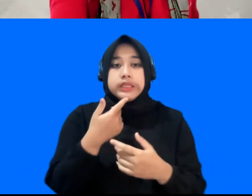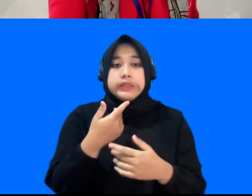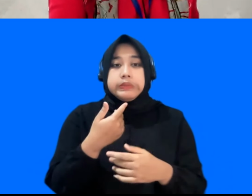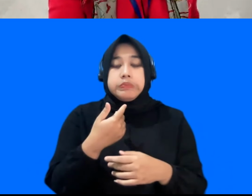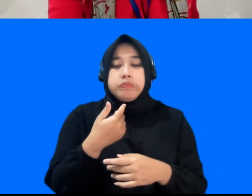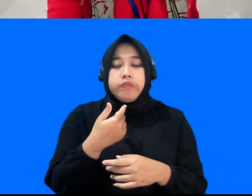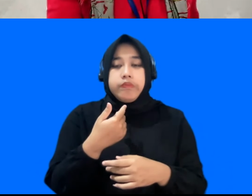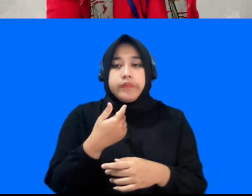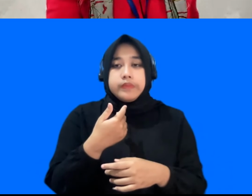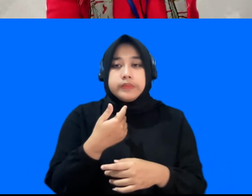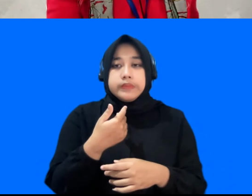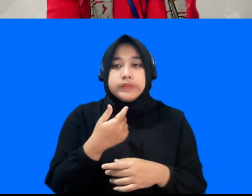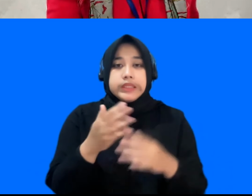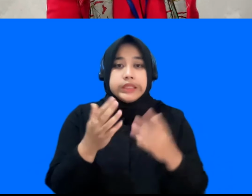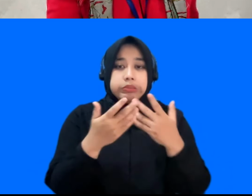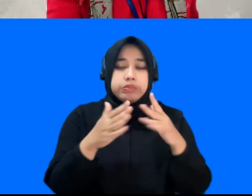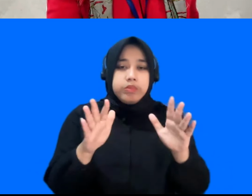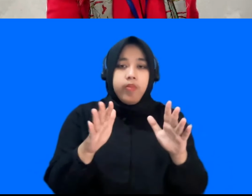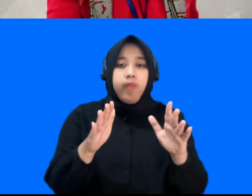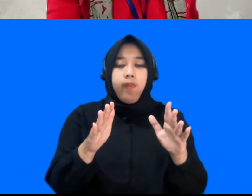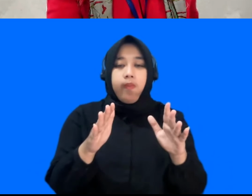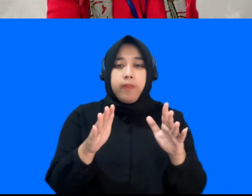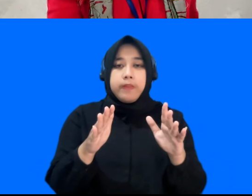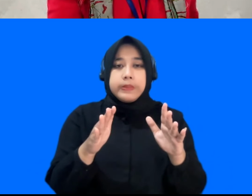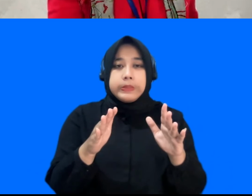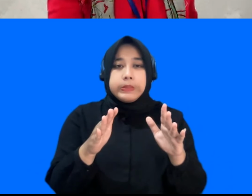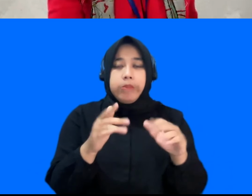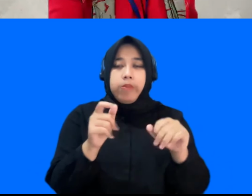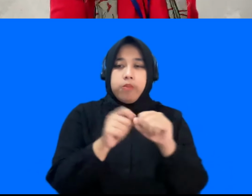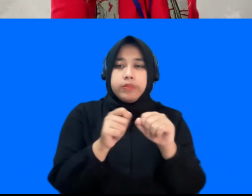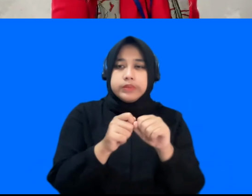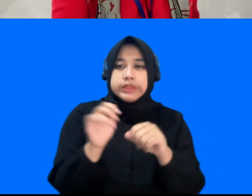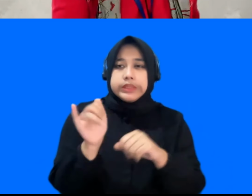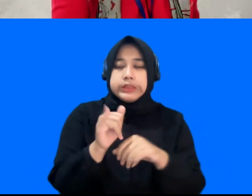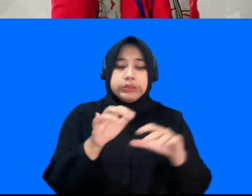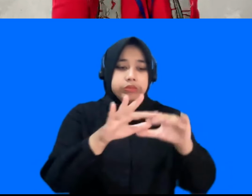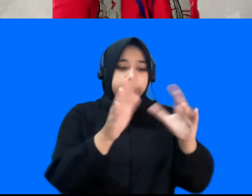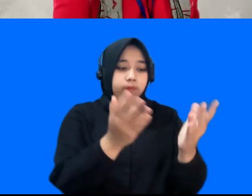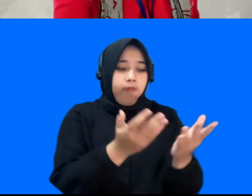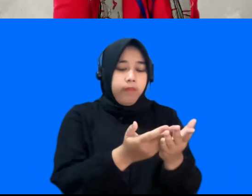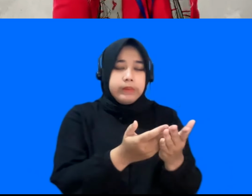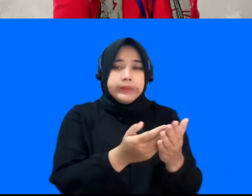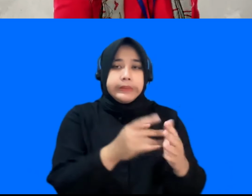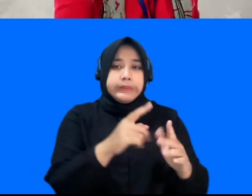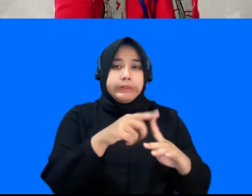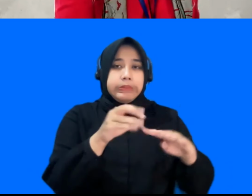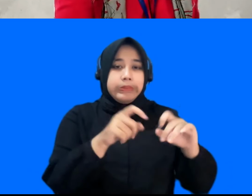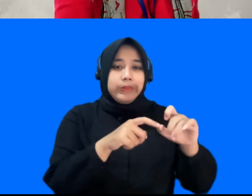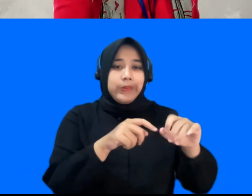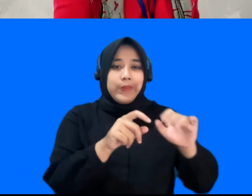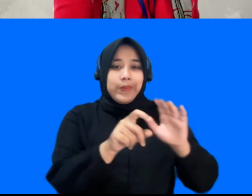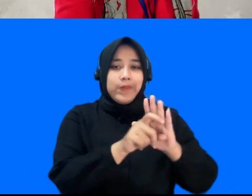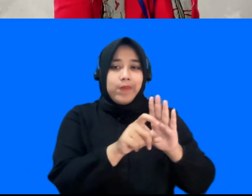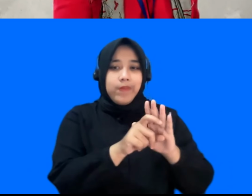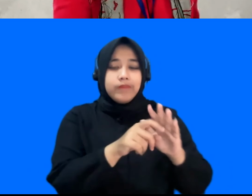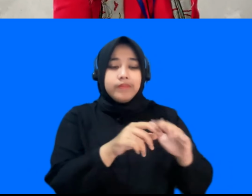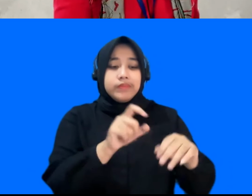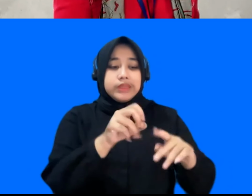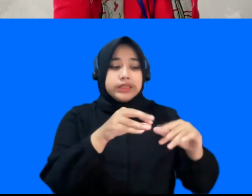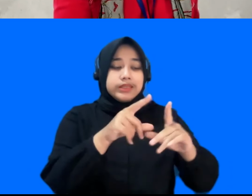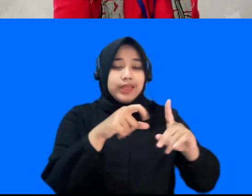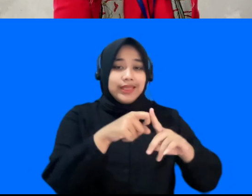use cheap production tools like 3D printing. So for example, that volume measuring device that you